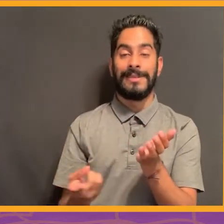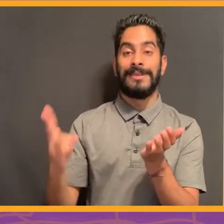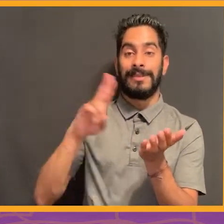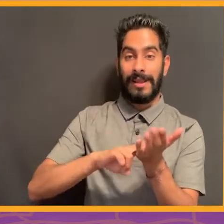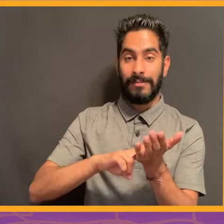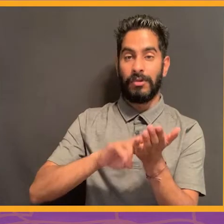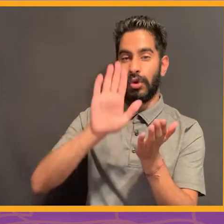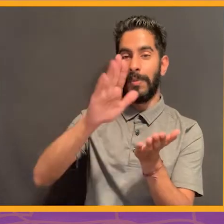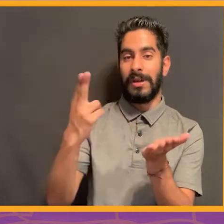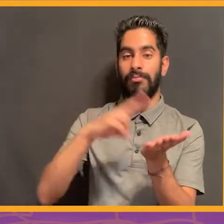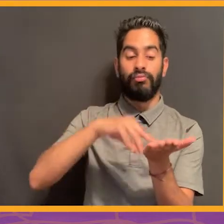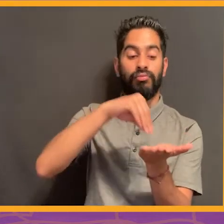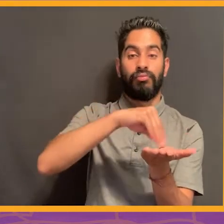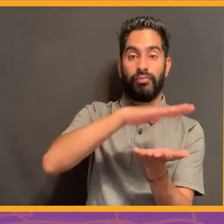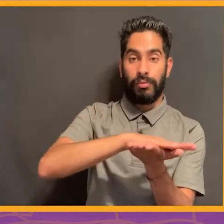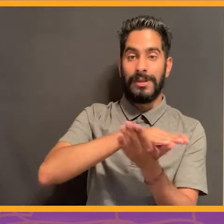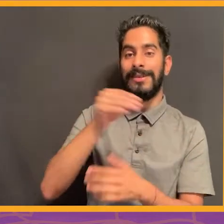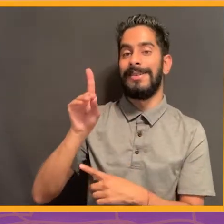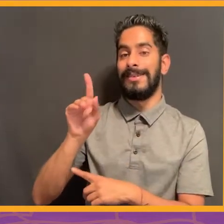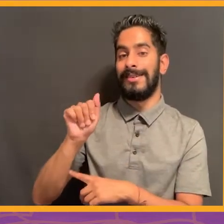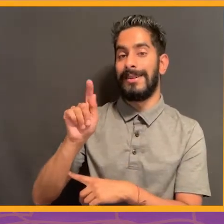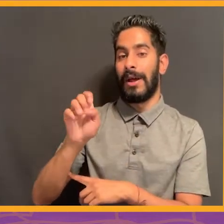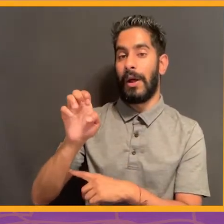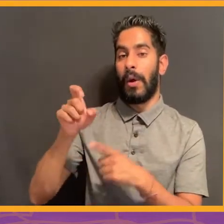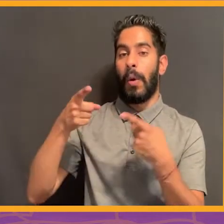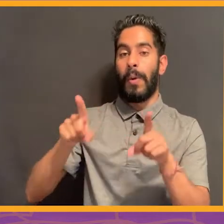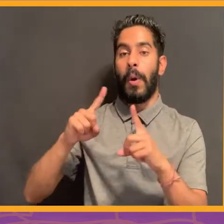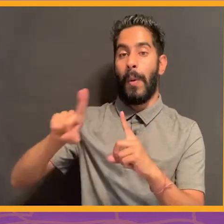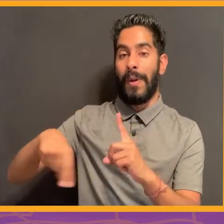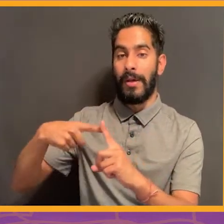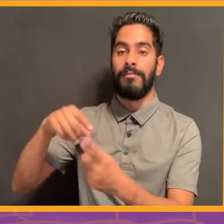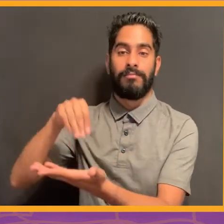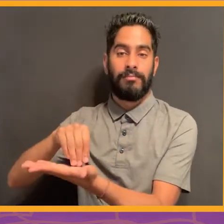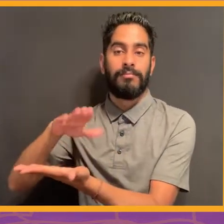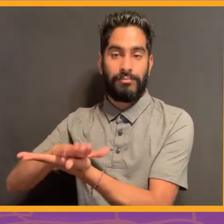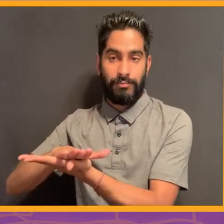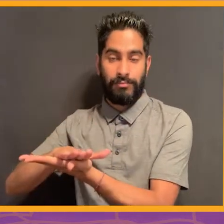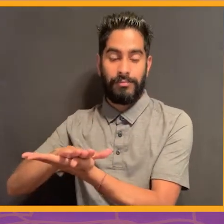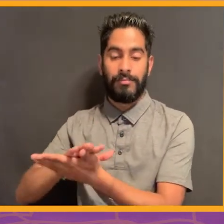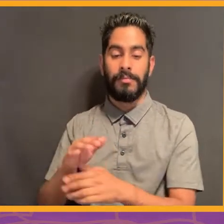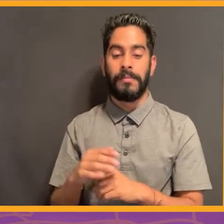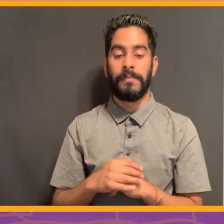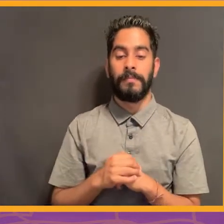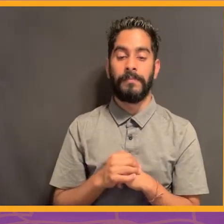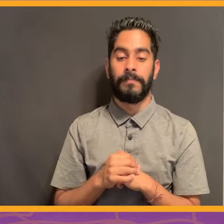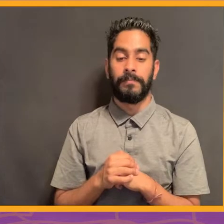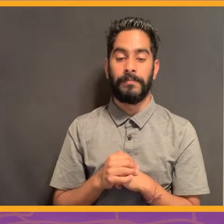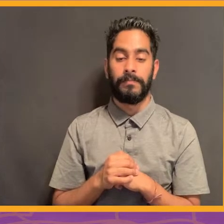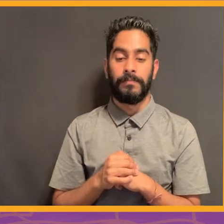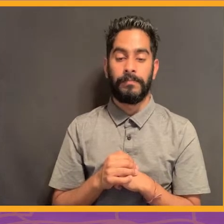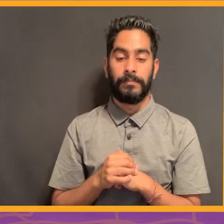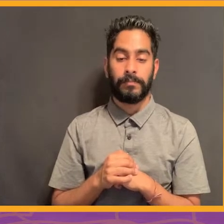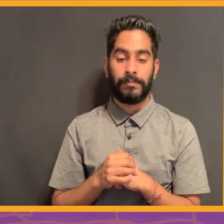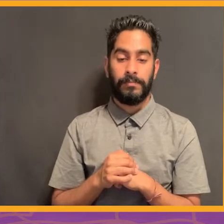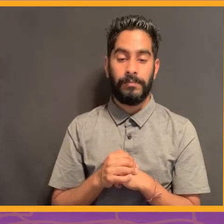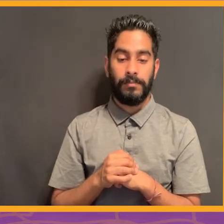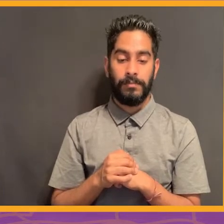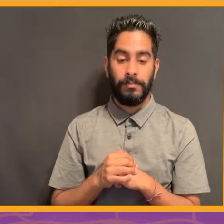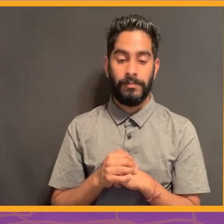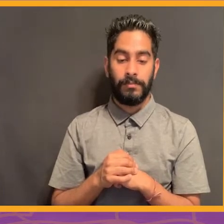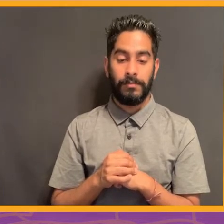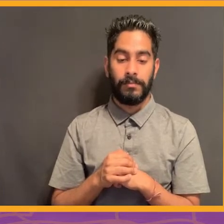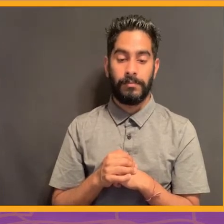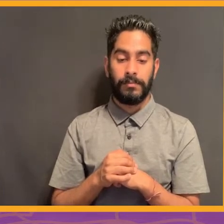Sign and date the declaration printed on the outside of certification envelope 2.